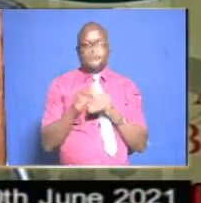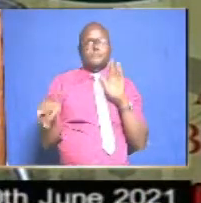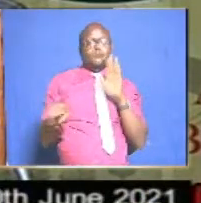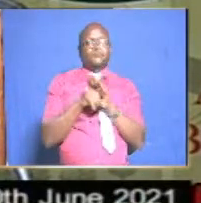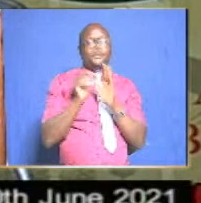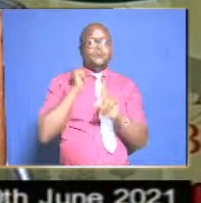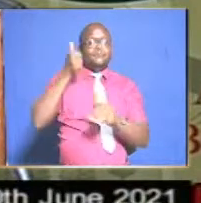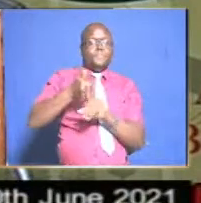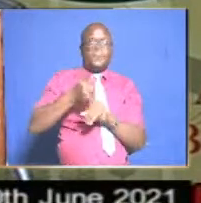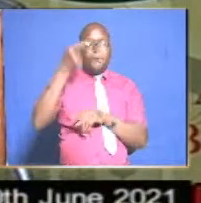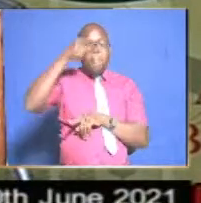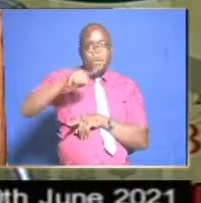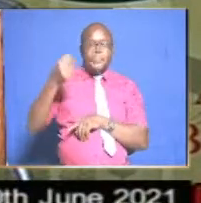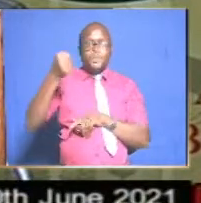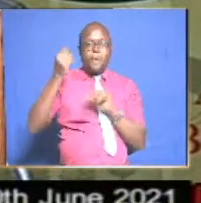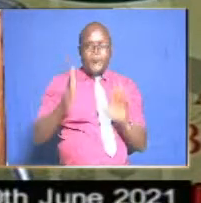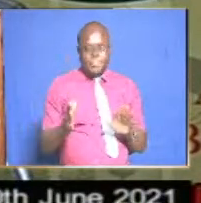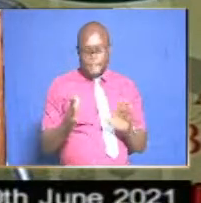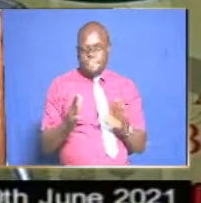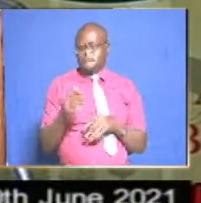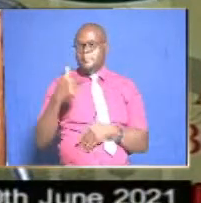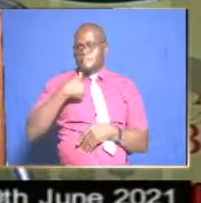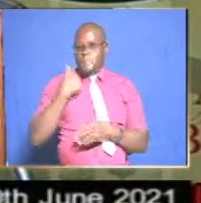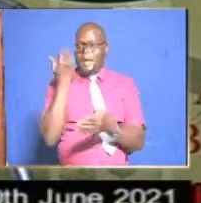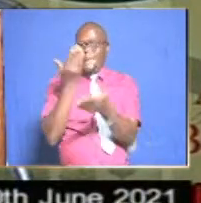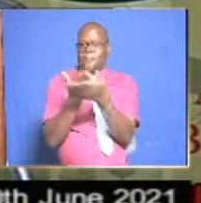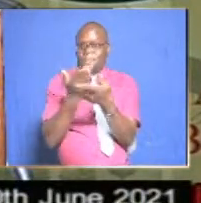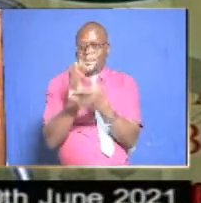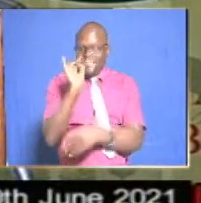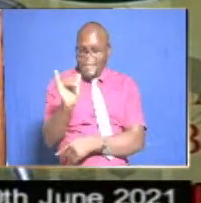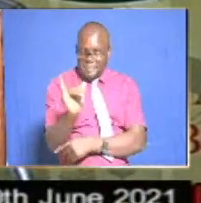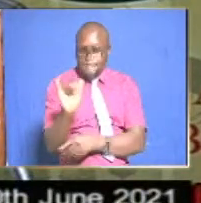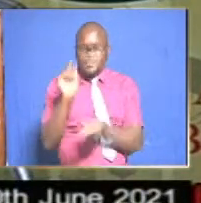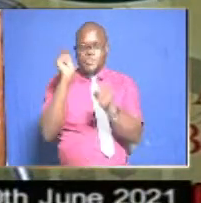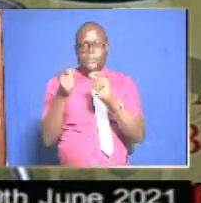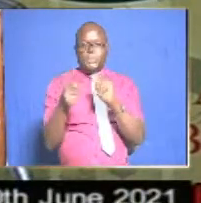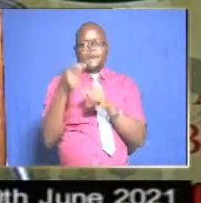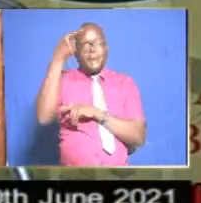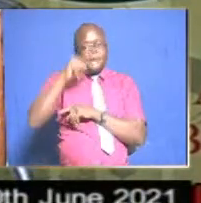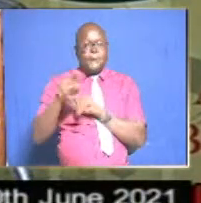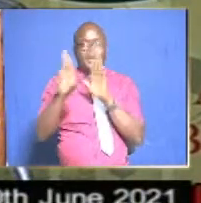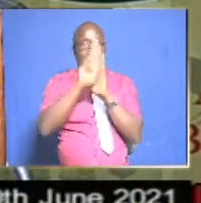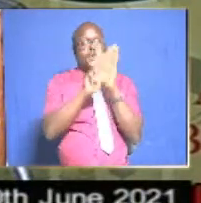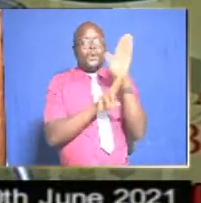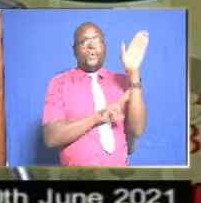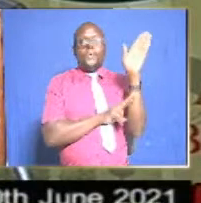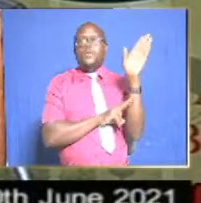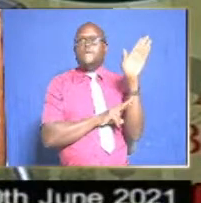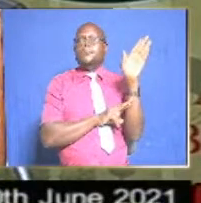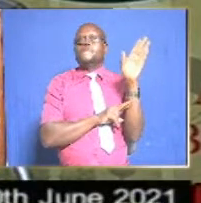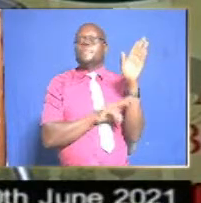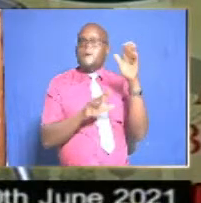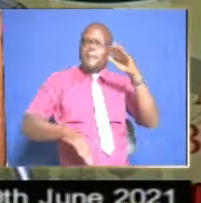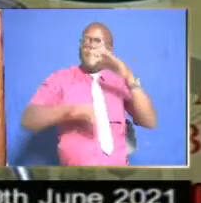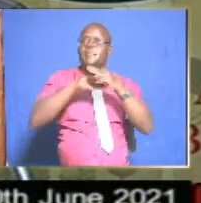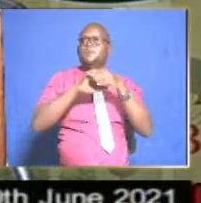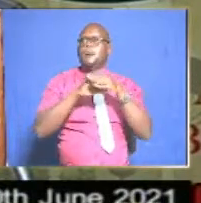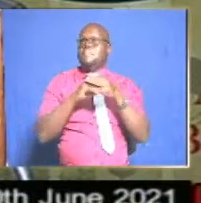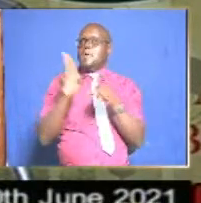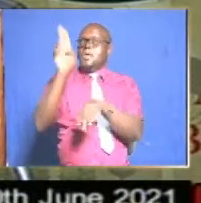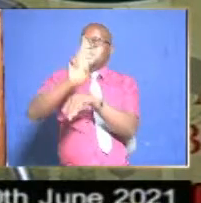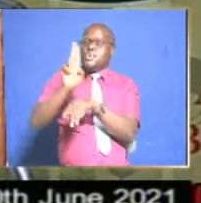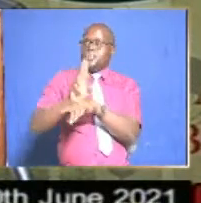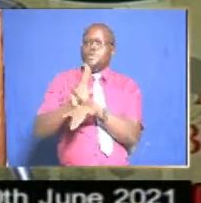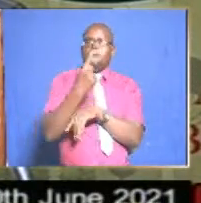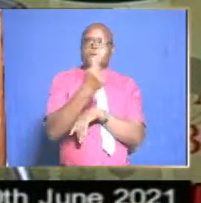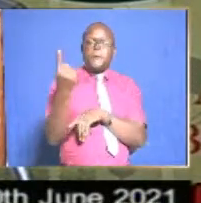on policyholders. I therefore propose to amend the insurance regulations to provide for the maximum permitted expenditure for